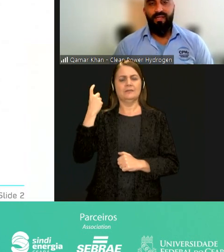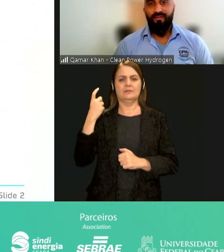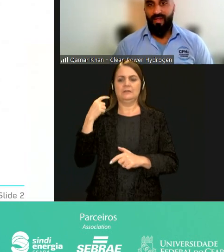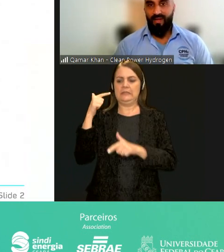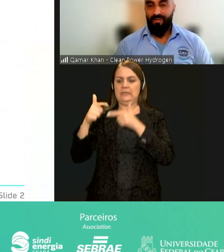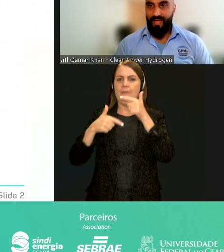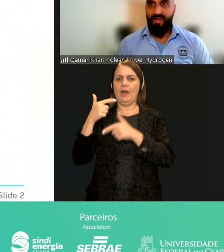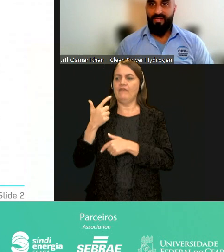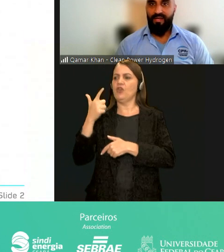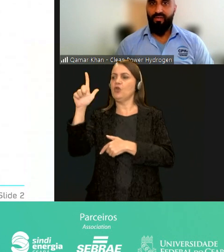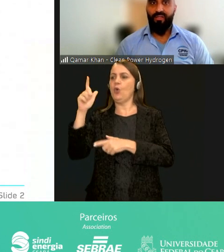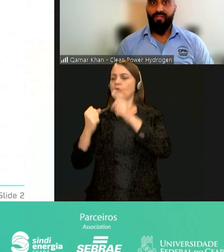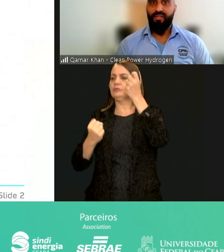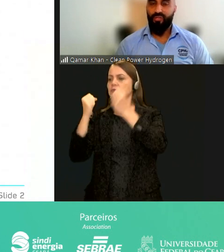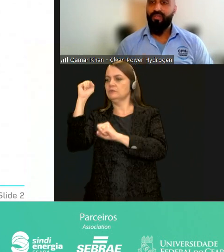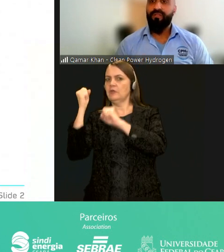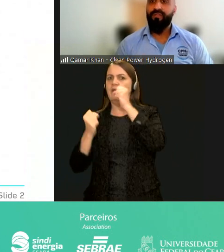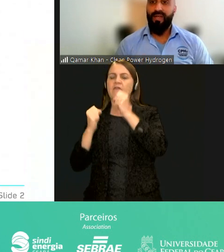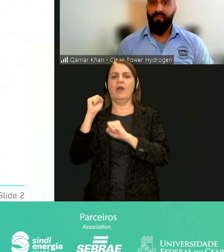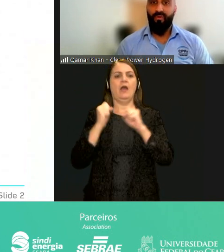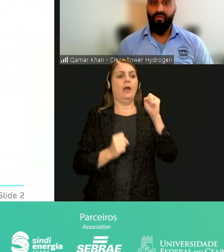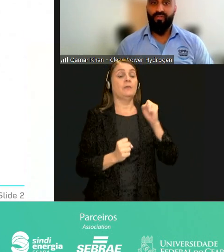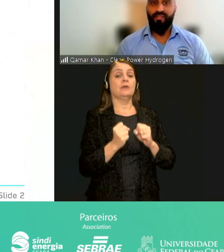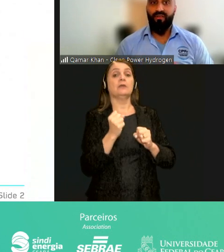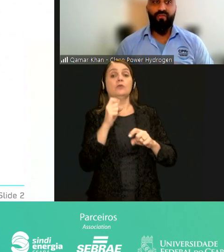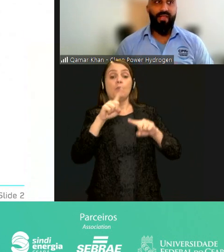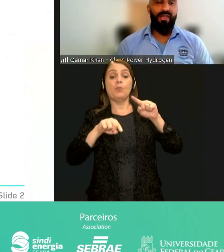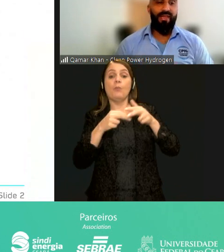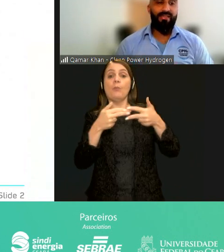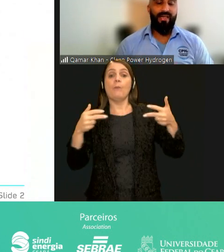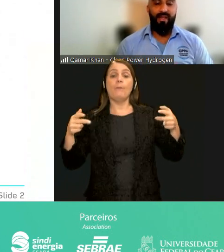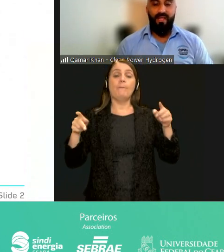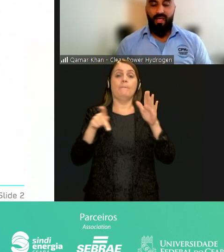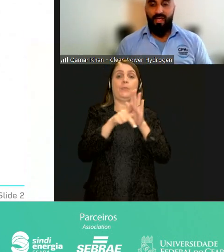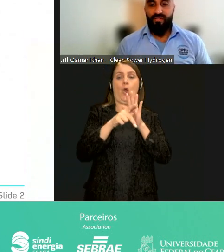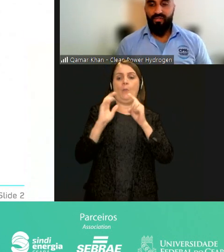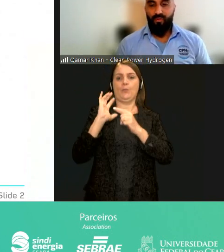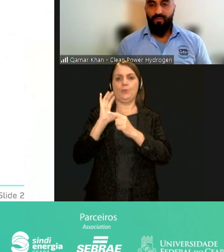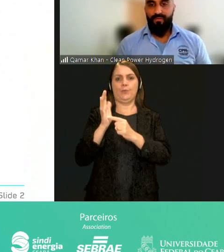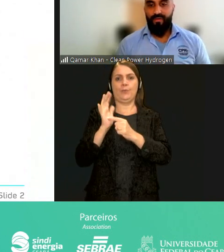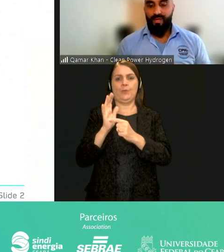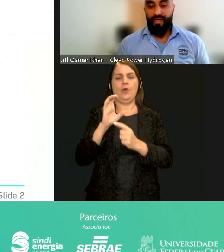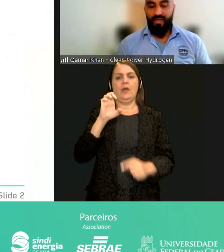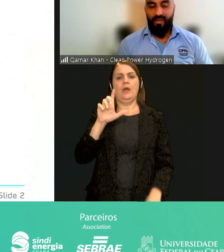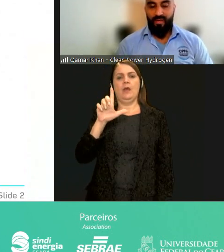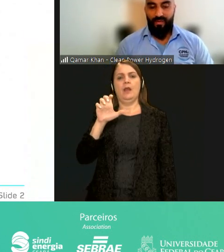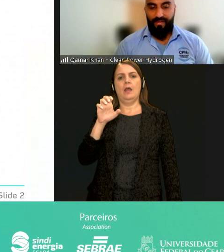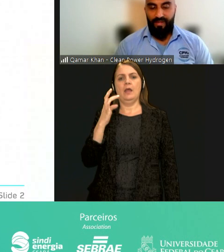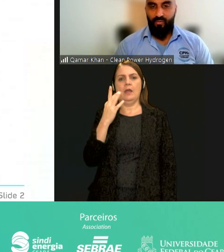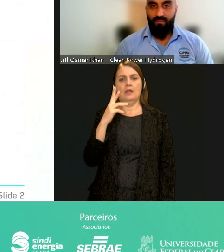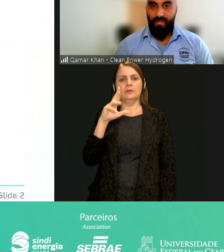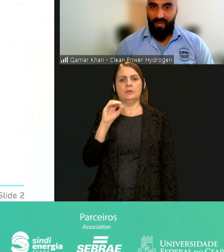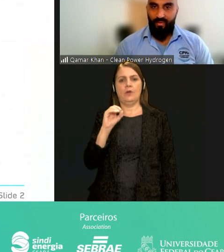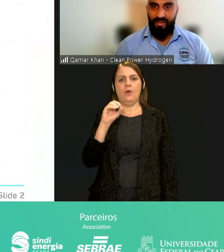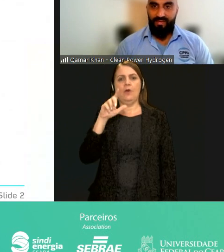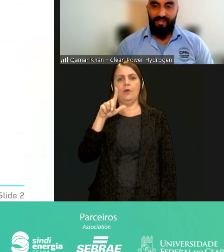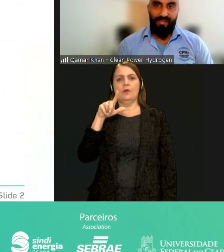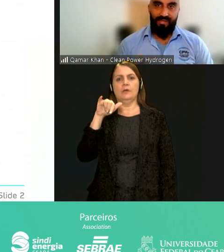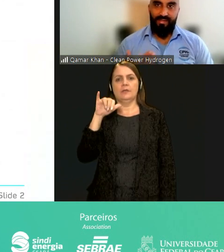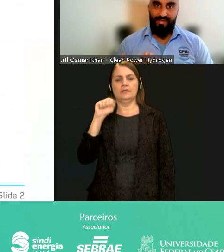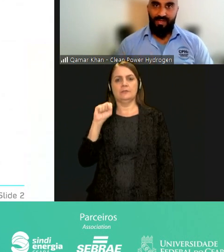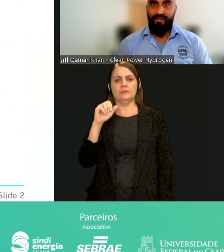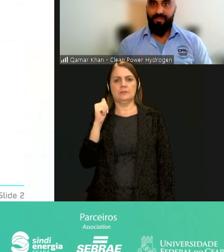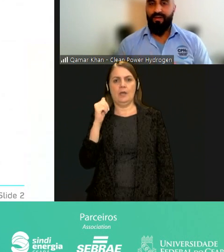he developed their technology. And during the development process, he realized that some of the things with membranes is